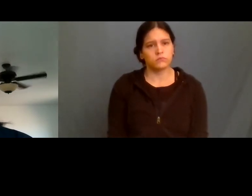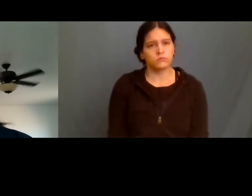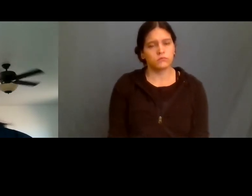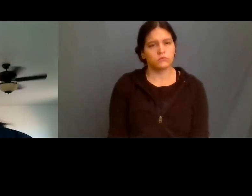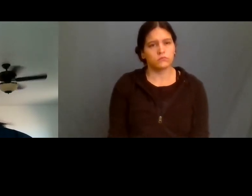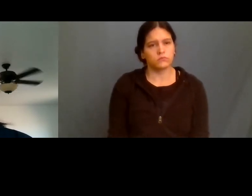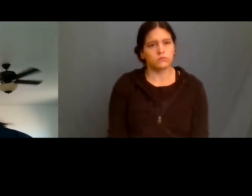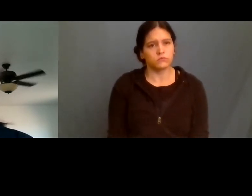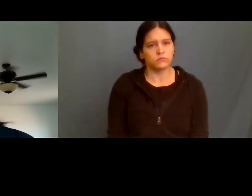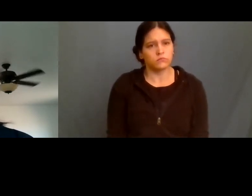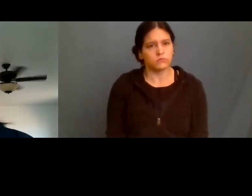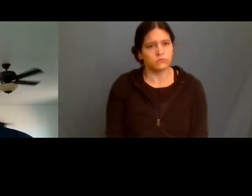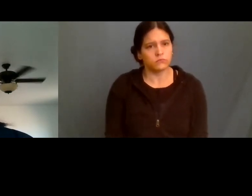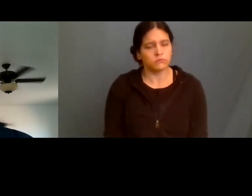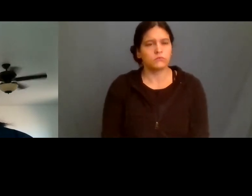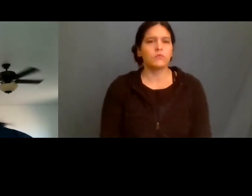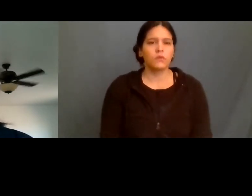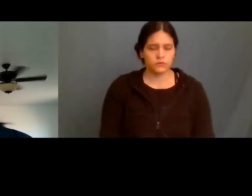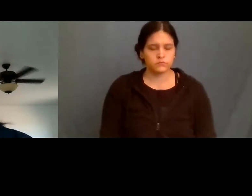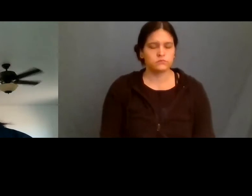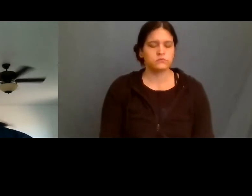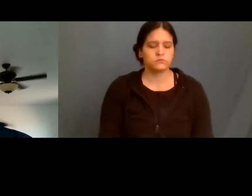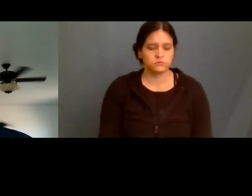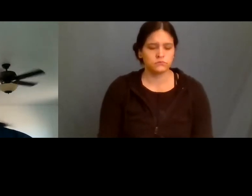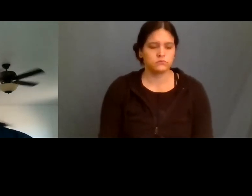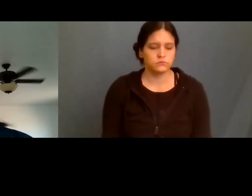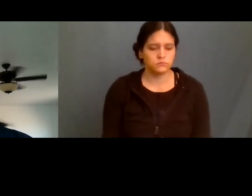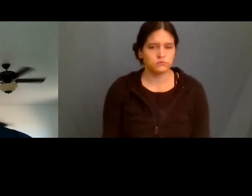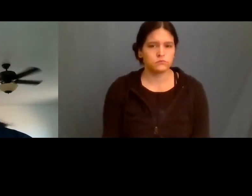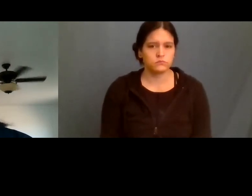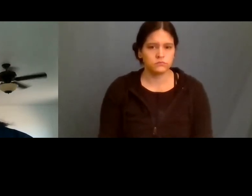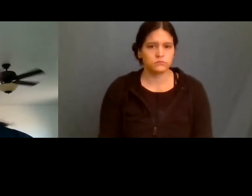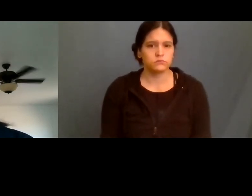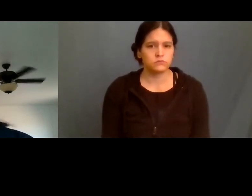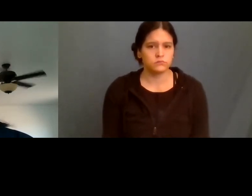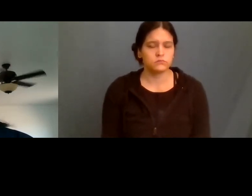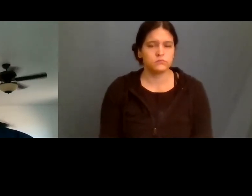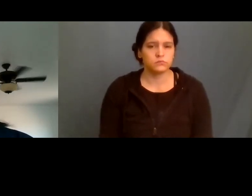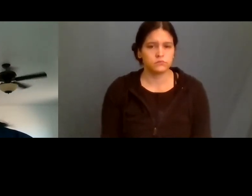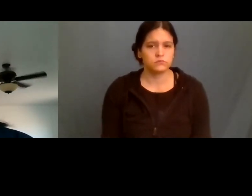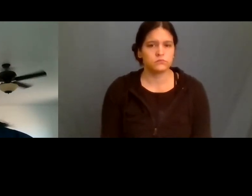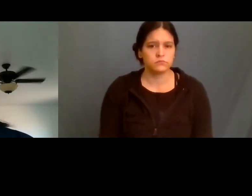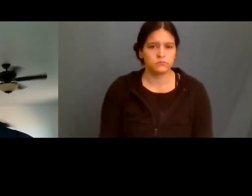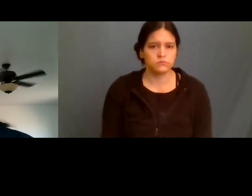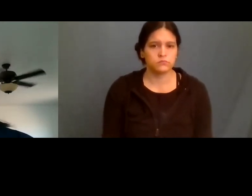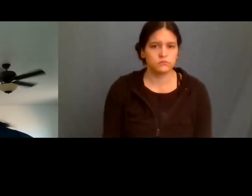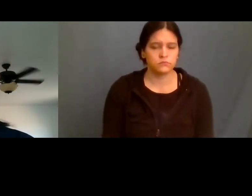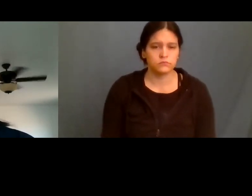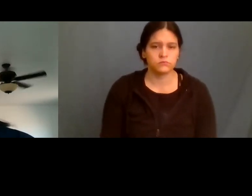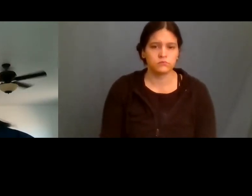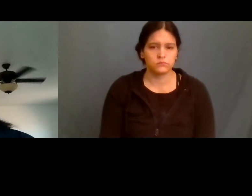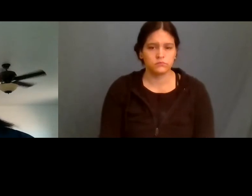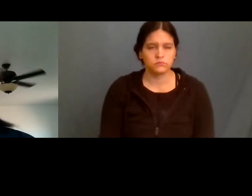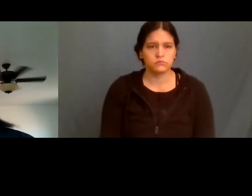Kua Ebena Saho Hotzato, Arts for Saho Ila, Echian is 20,000.